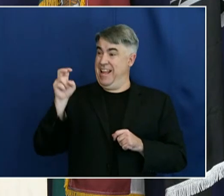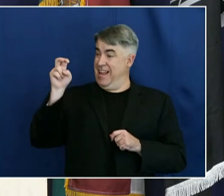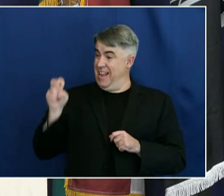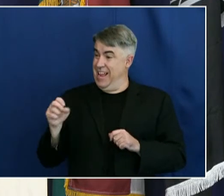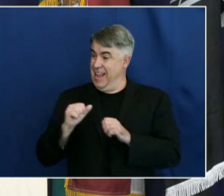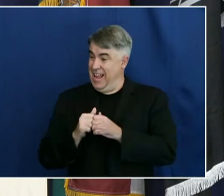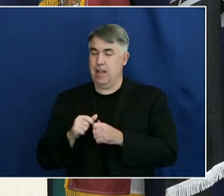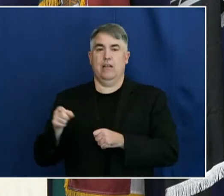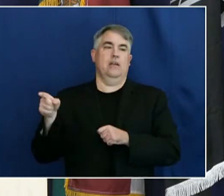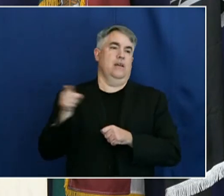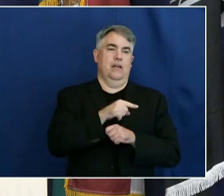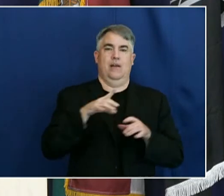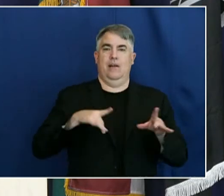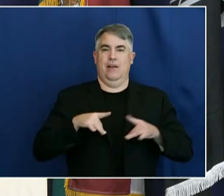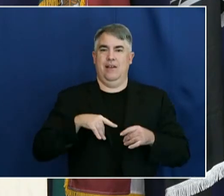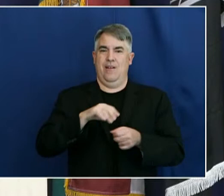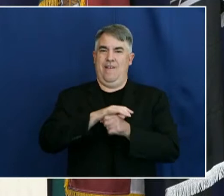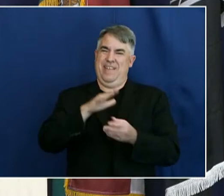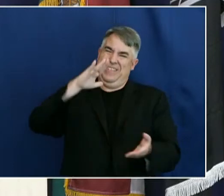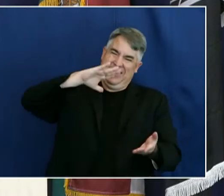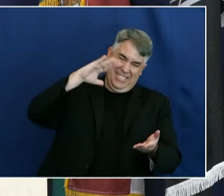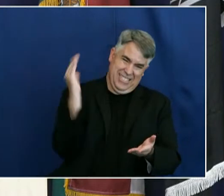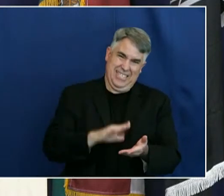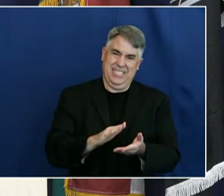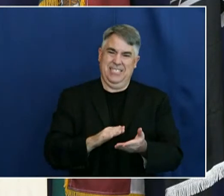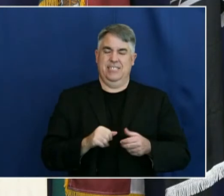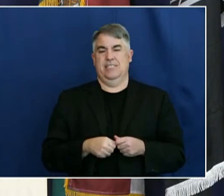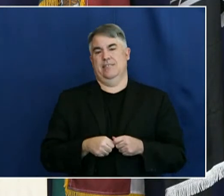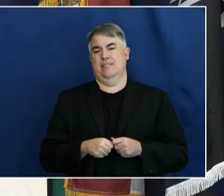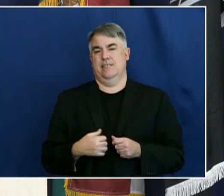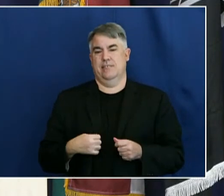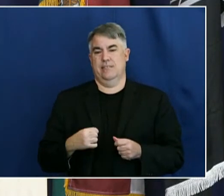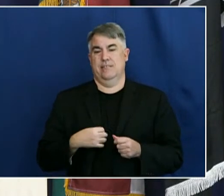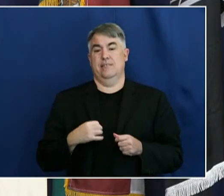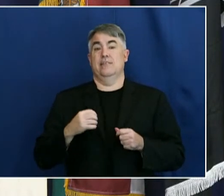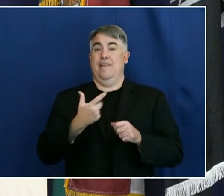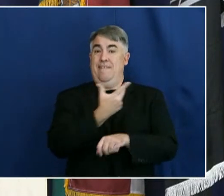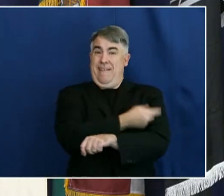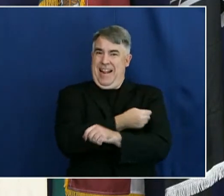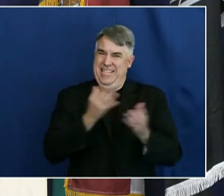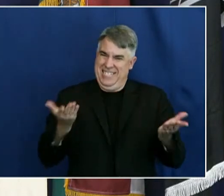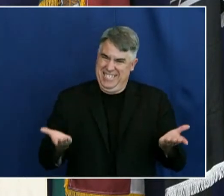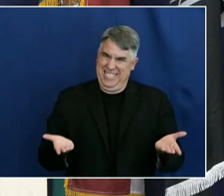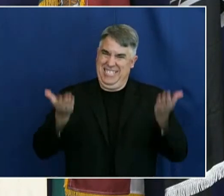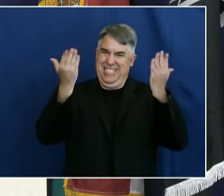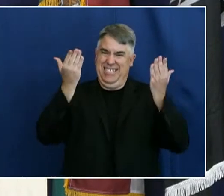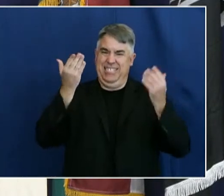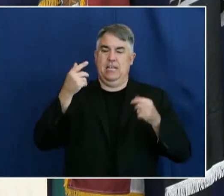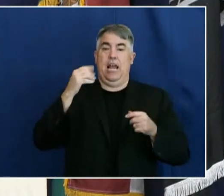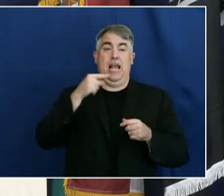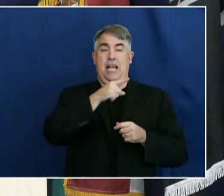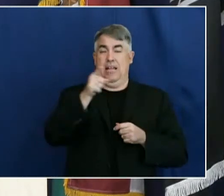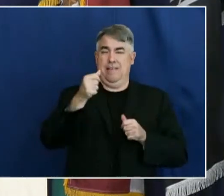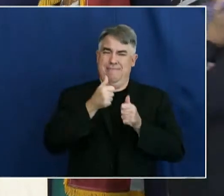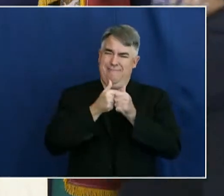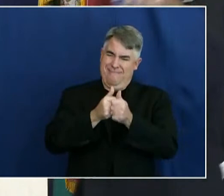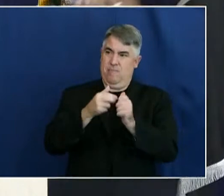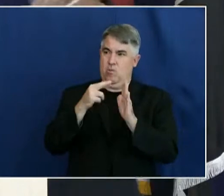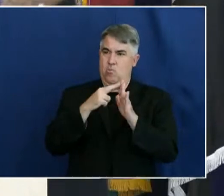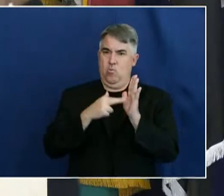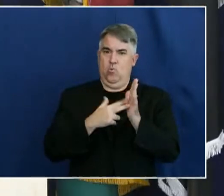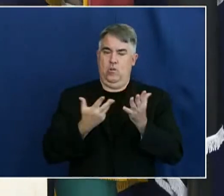obviously vaccines, and a part of that is also the individual choices that we all make. But I'll have Dr. Wooten add anything to